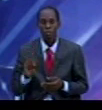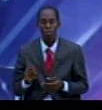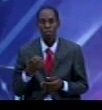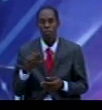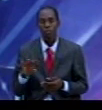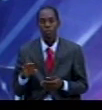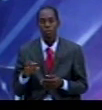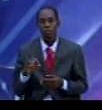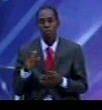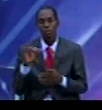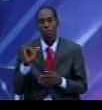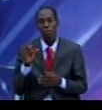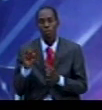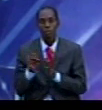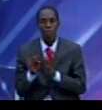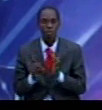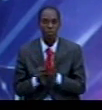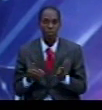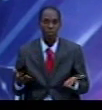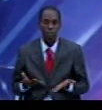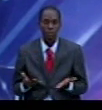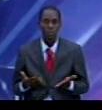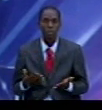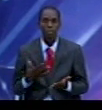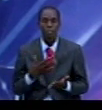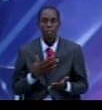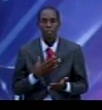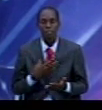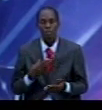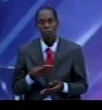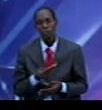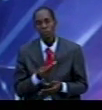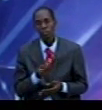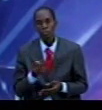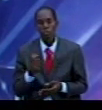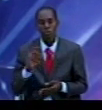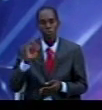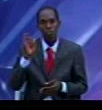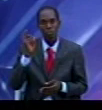a few political functionaries that,